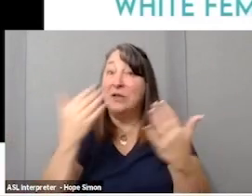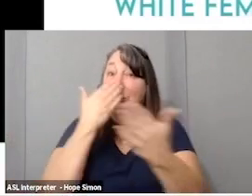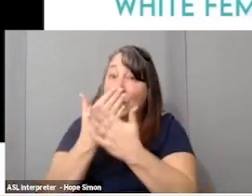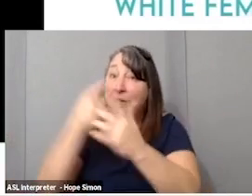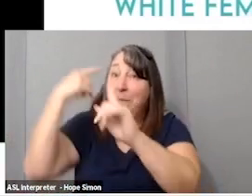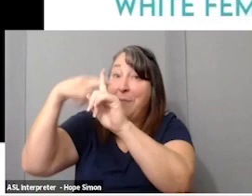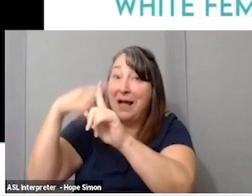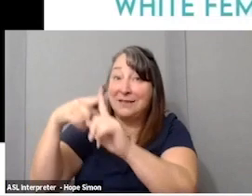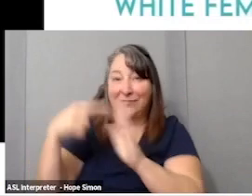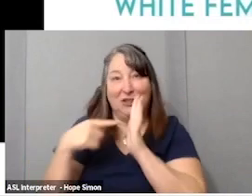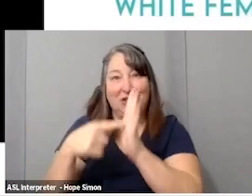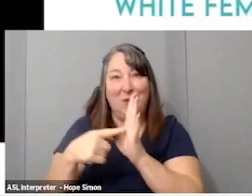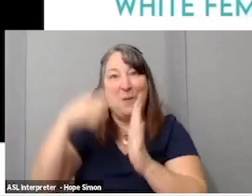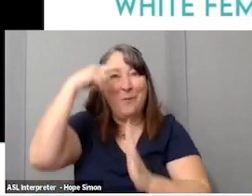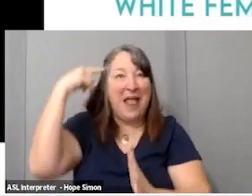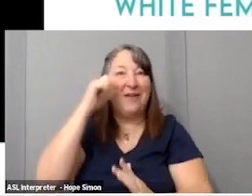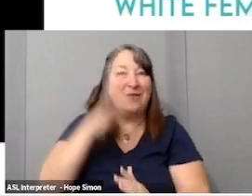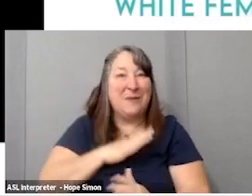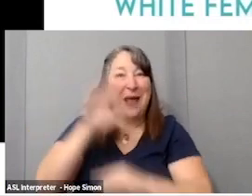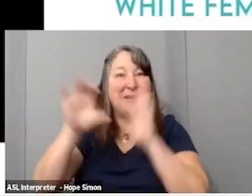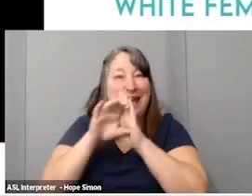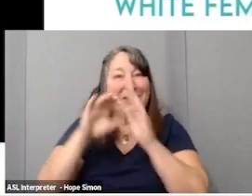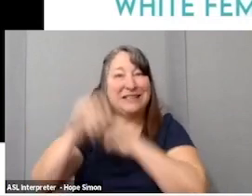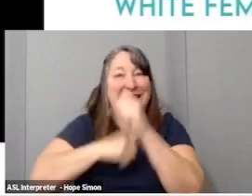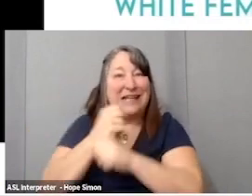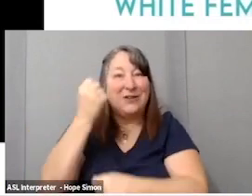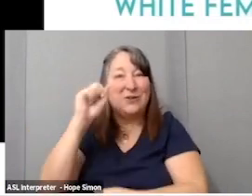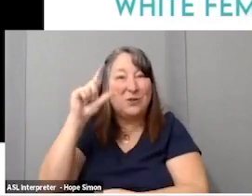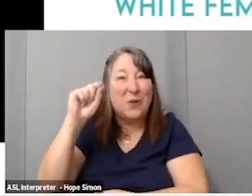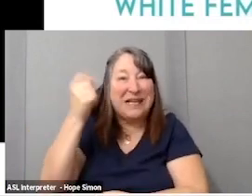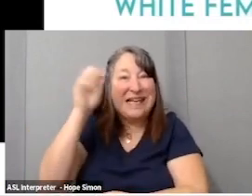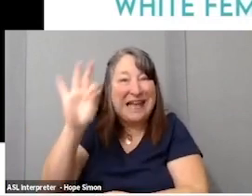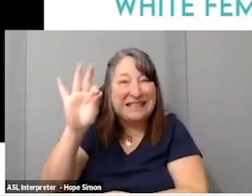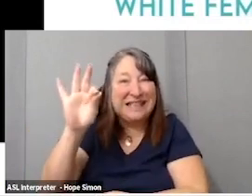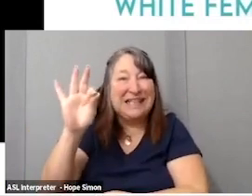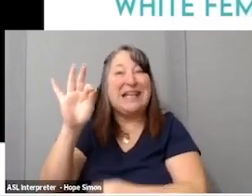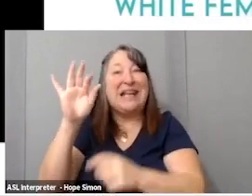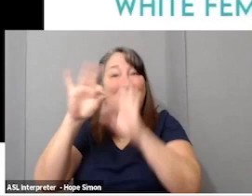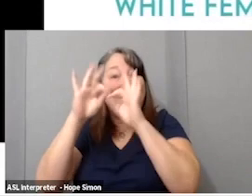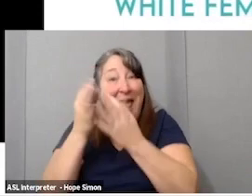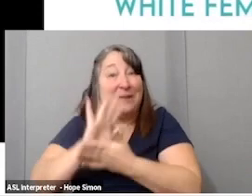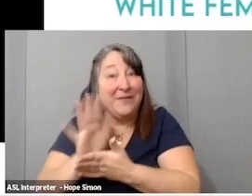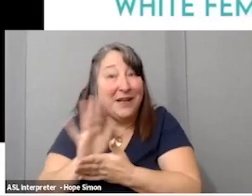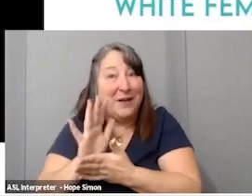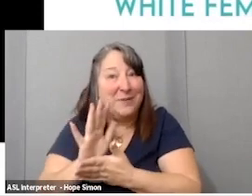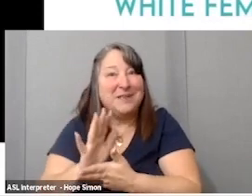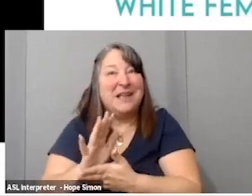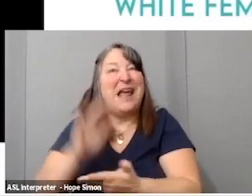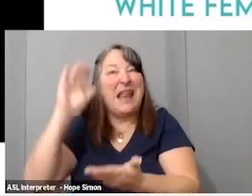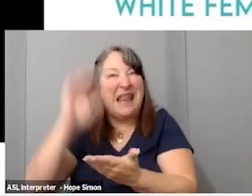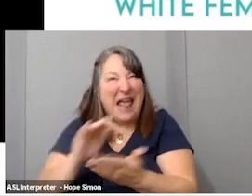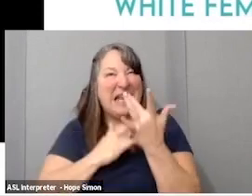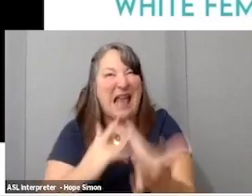that Black female characters in 2019 in popular family films are less likely to show up in service jobs. And I wanted to say